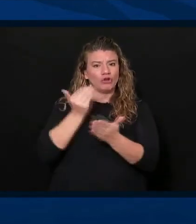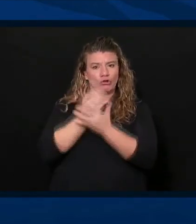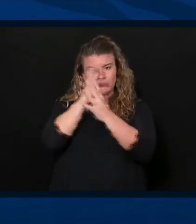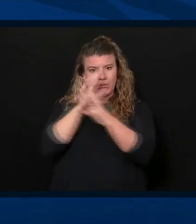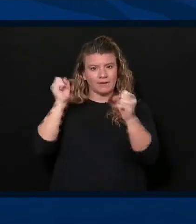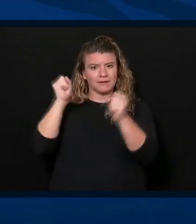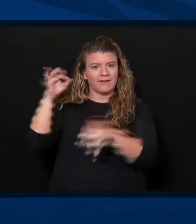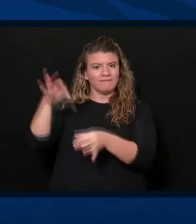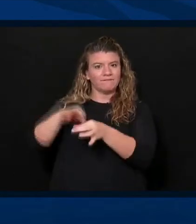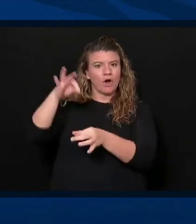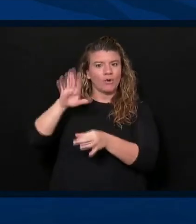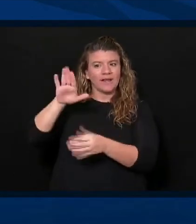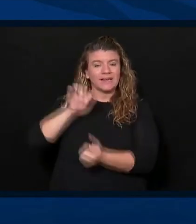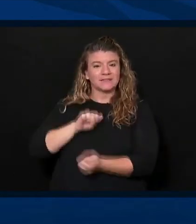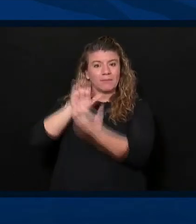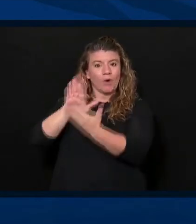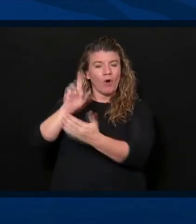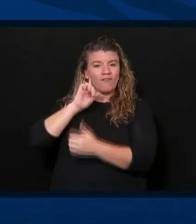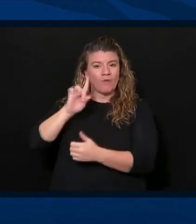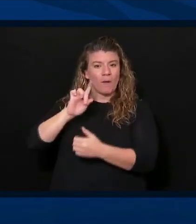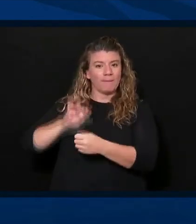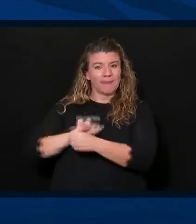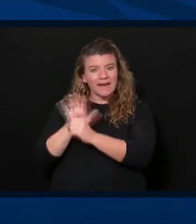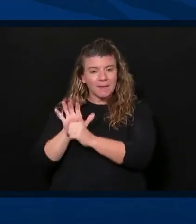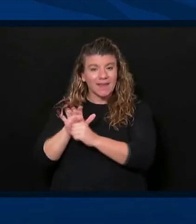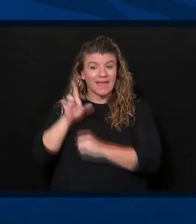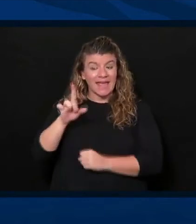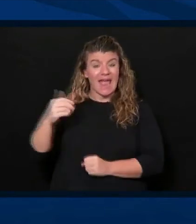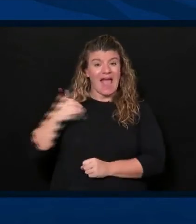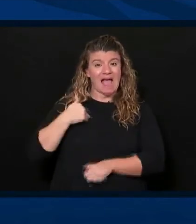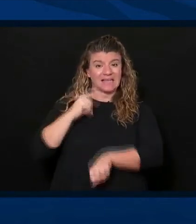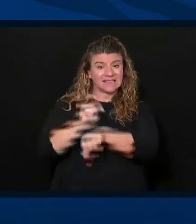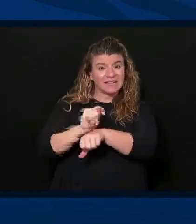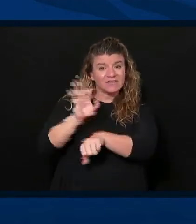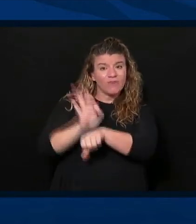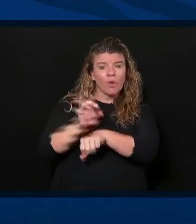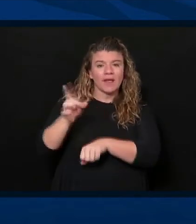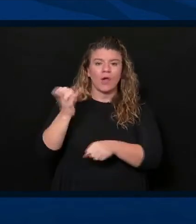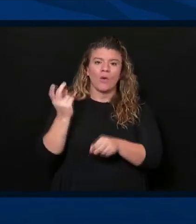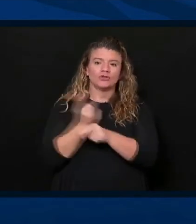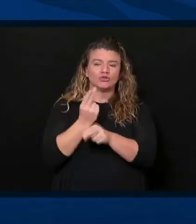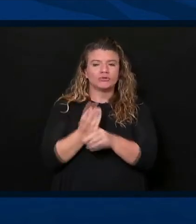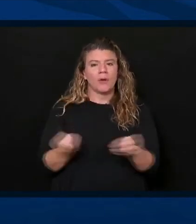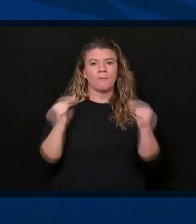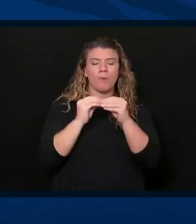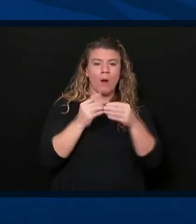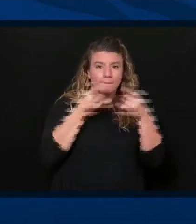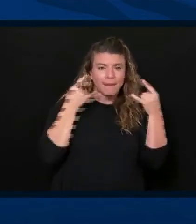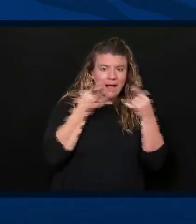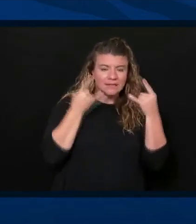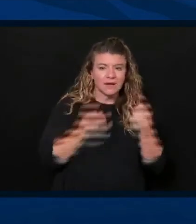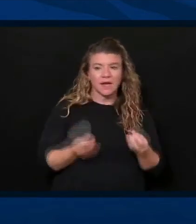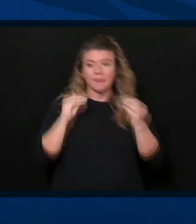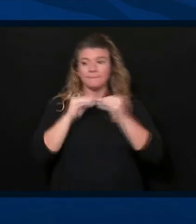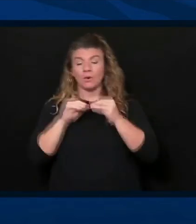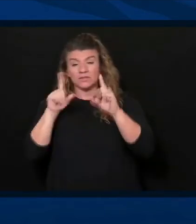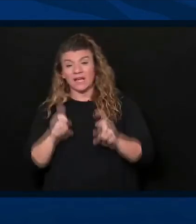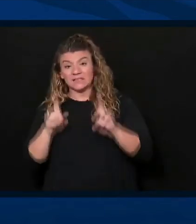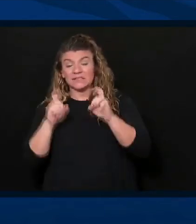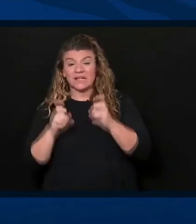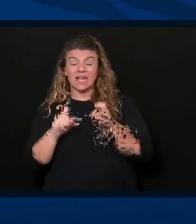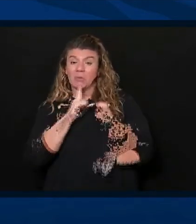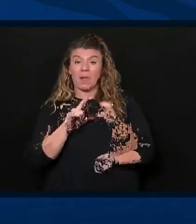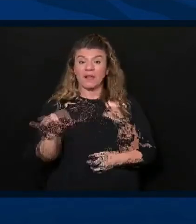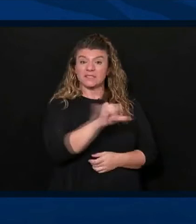pandemic? He has a task force and he wants to double down on mask wearing and testing, which is sort of what you've talked about as